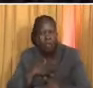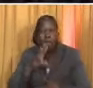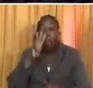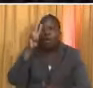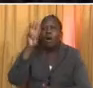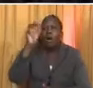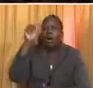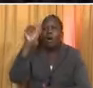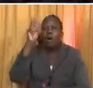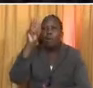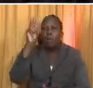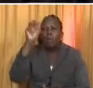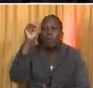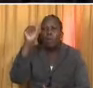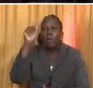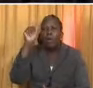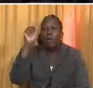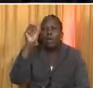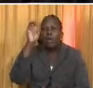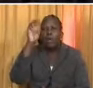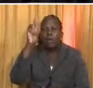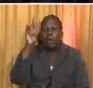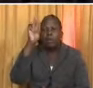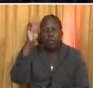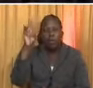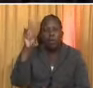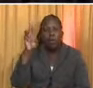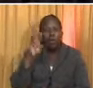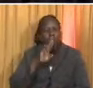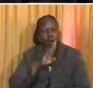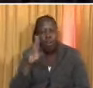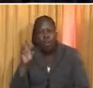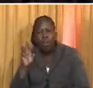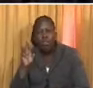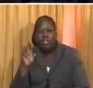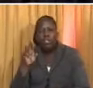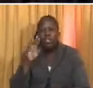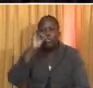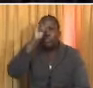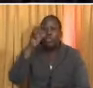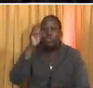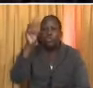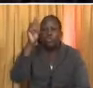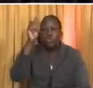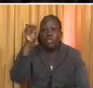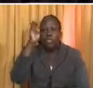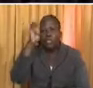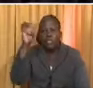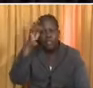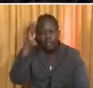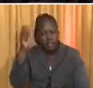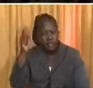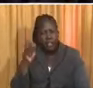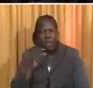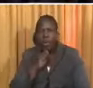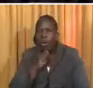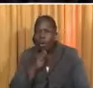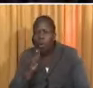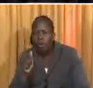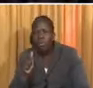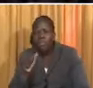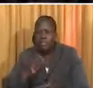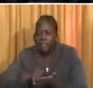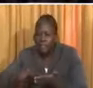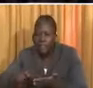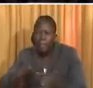Honorable Junet, or even the Secretariat. It's not clear how they went about collecting the signatures, but on